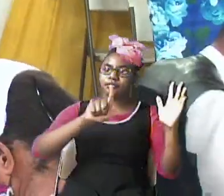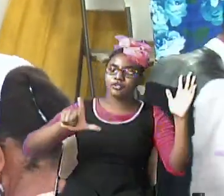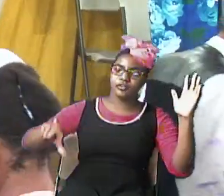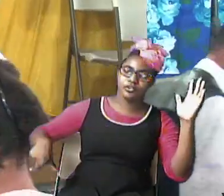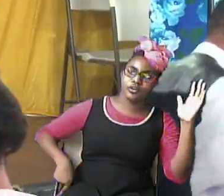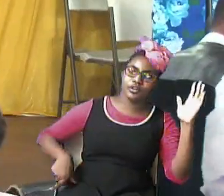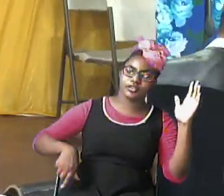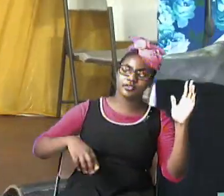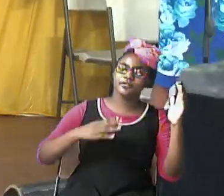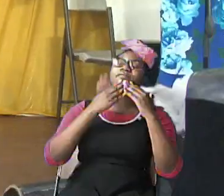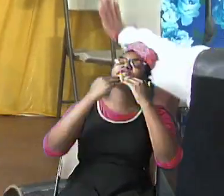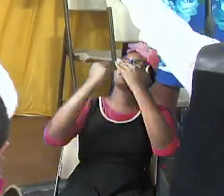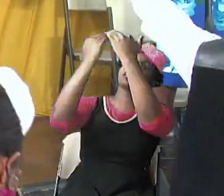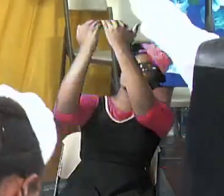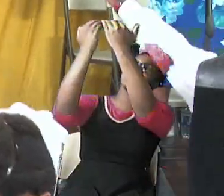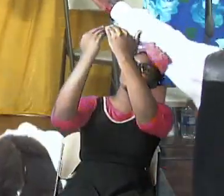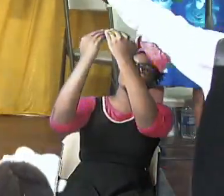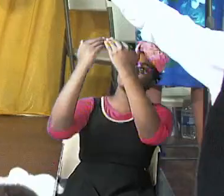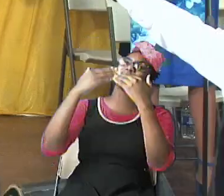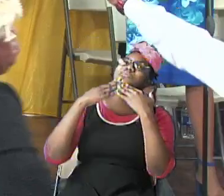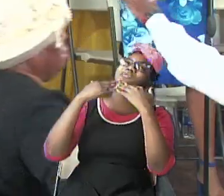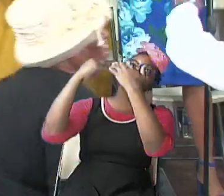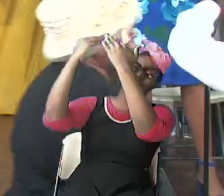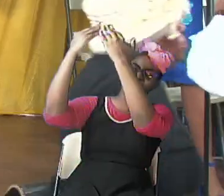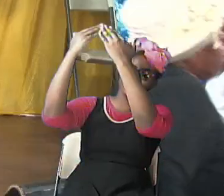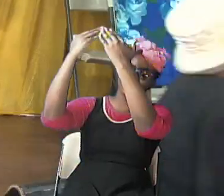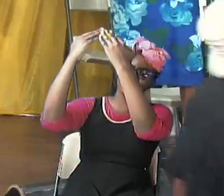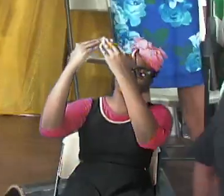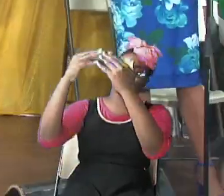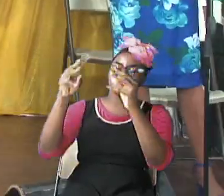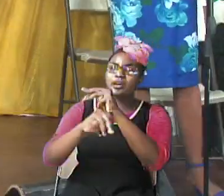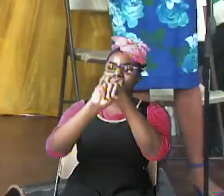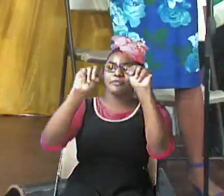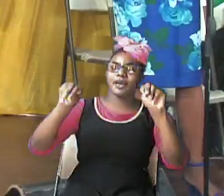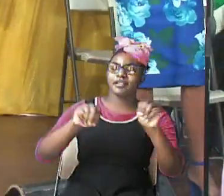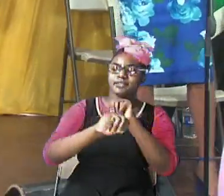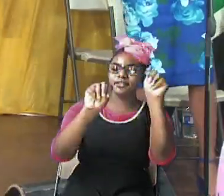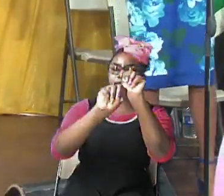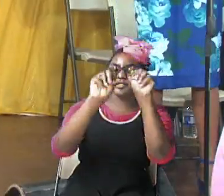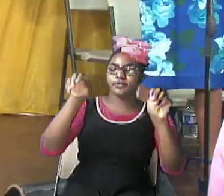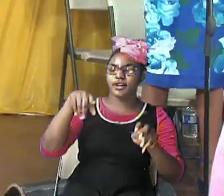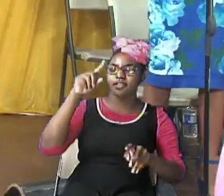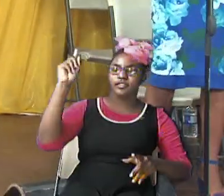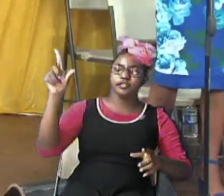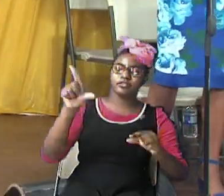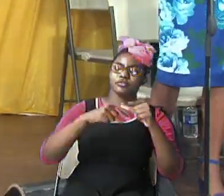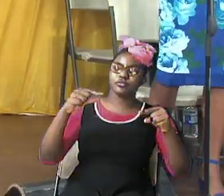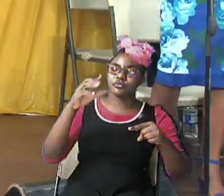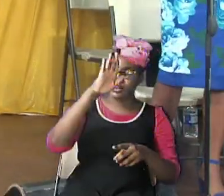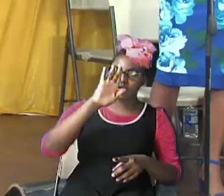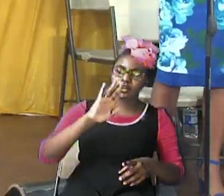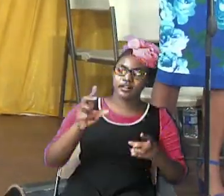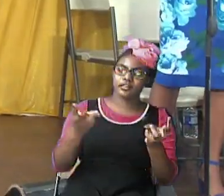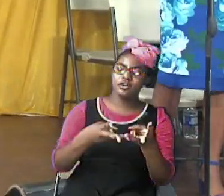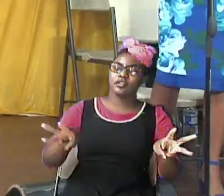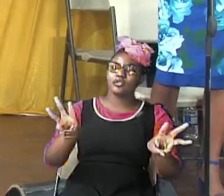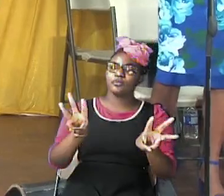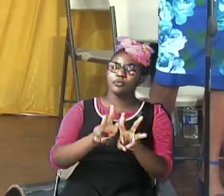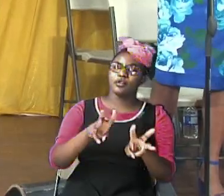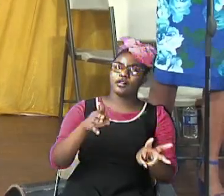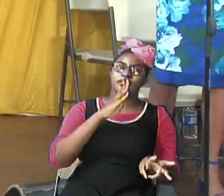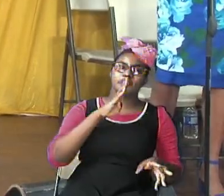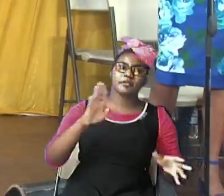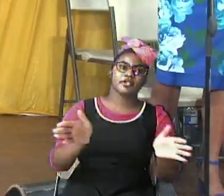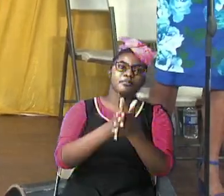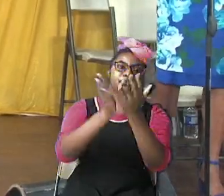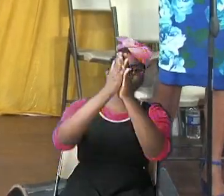thank you. We thank you. We magnify your great God. You are worthy to be praised. Yes,